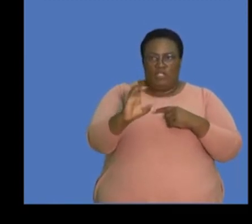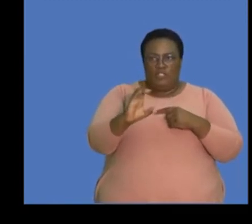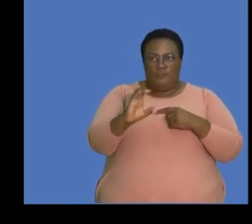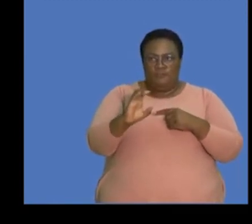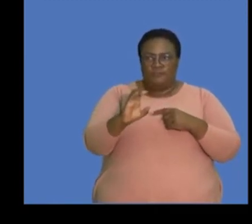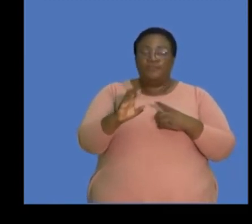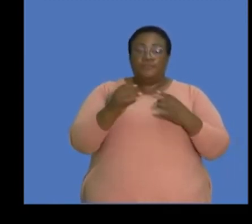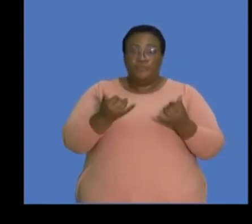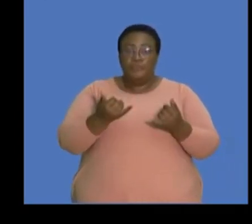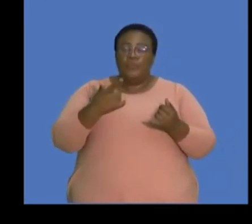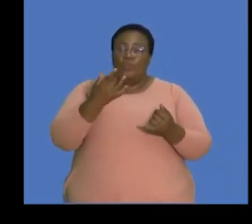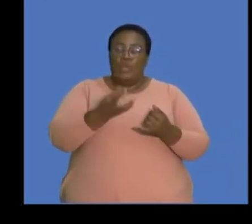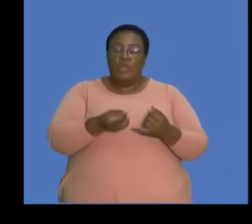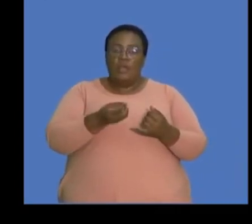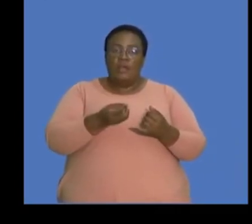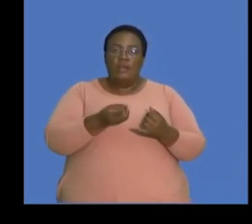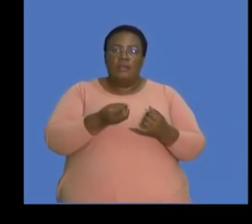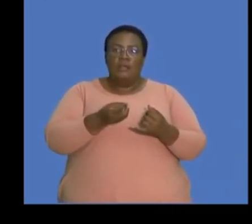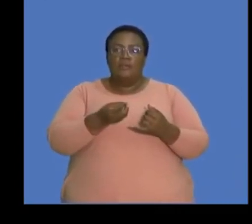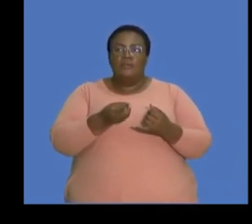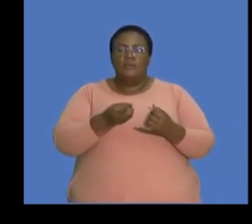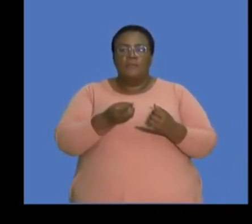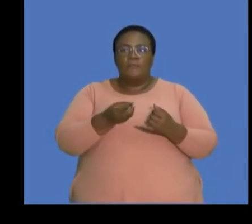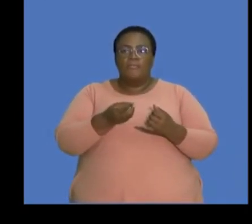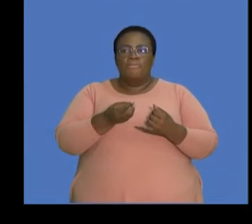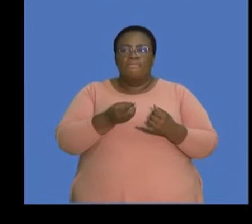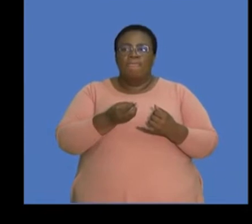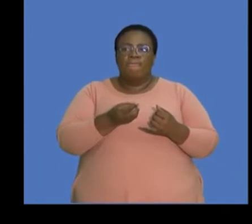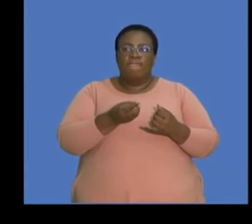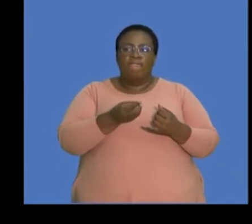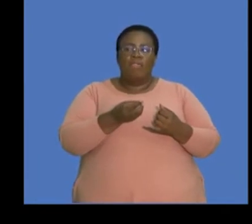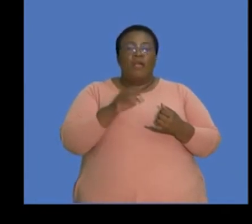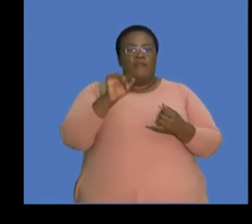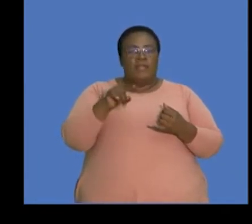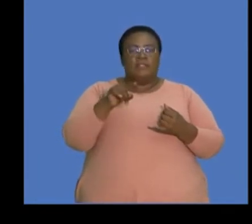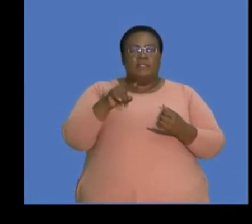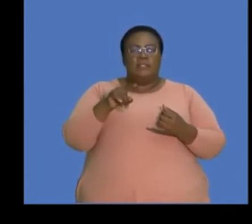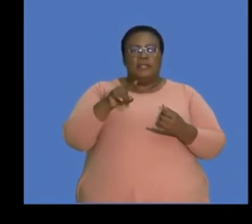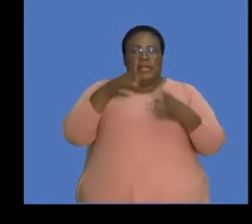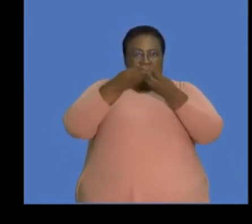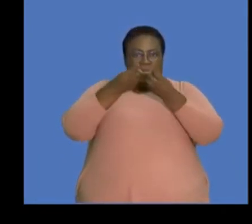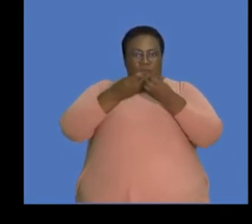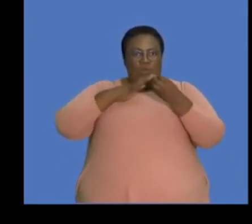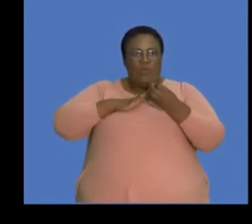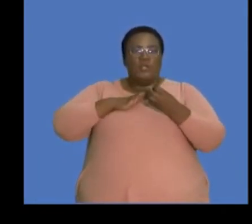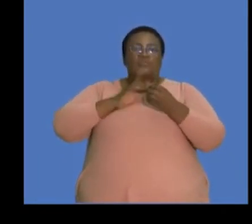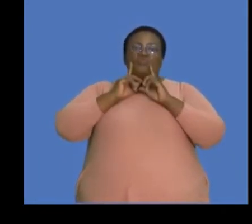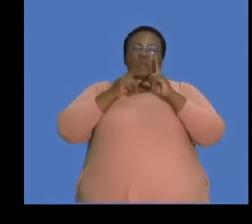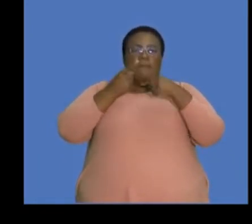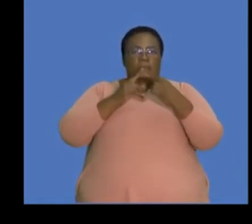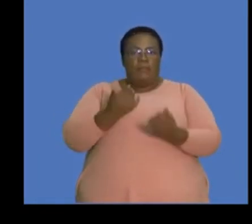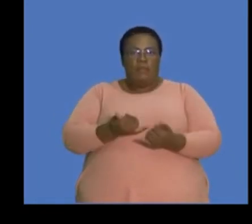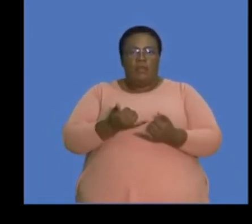are here in terms of our concept map. So this is the aspect that we want to address now, to say what